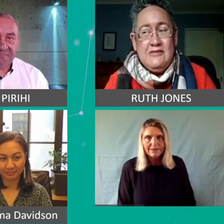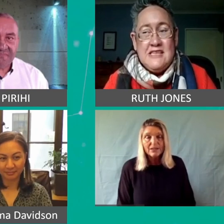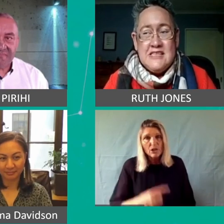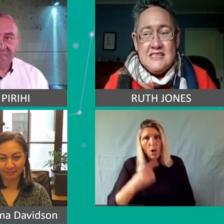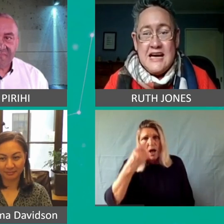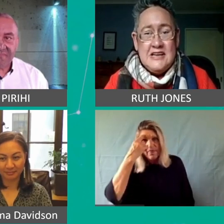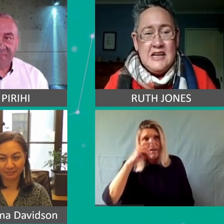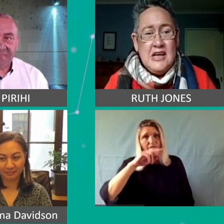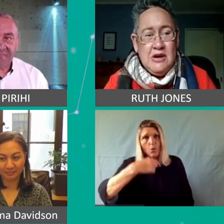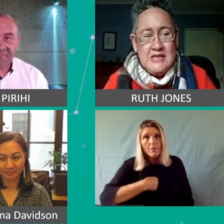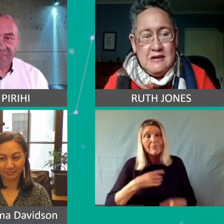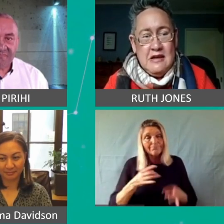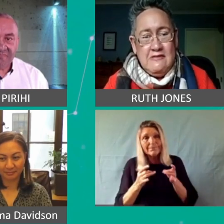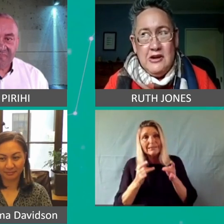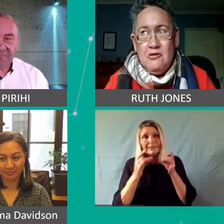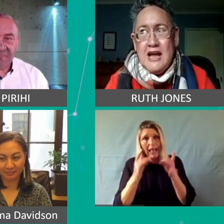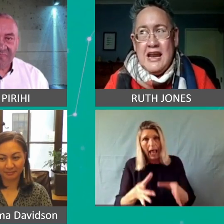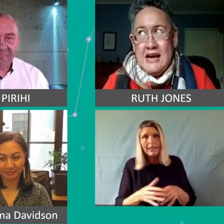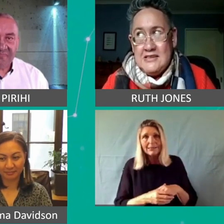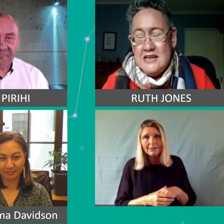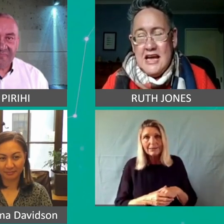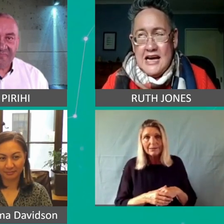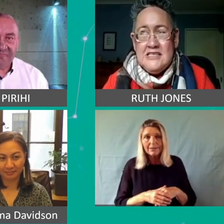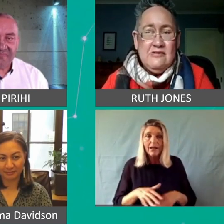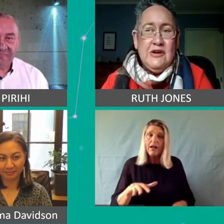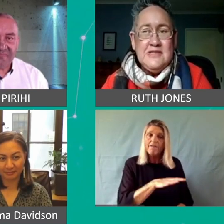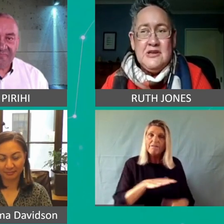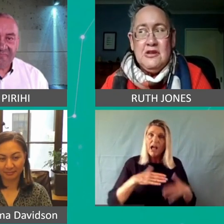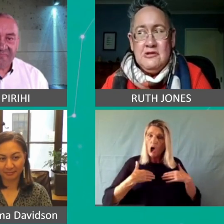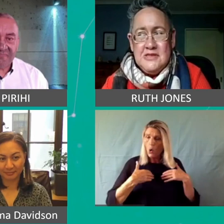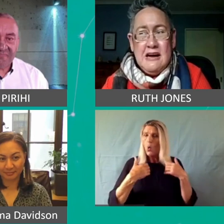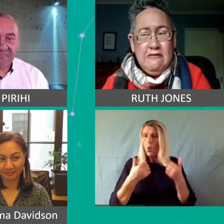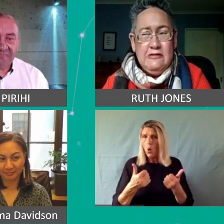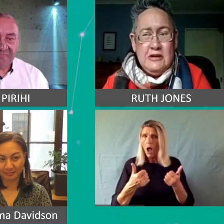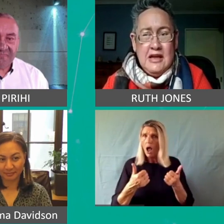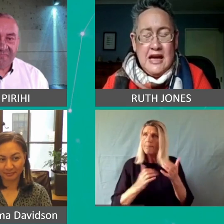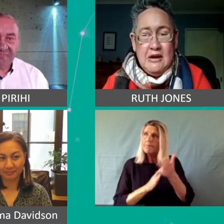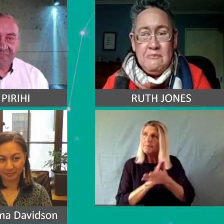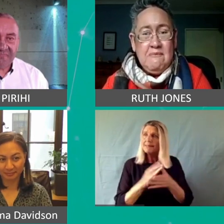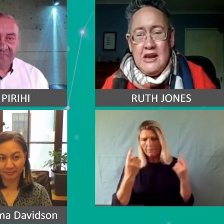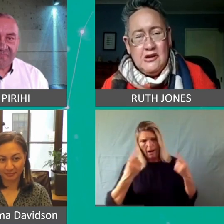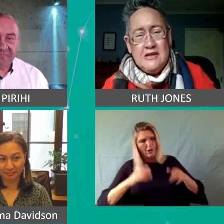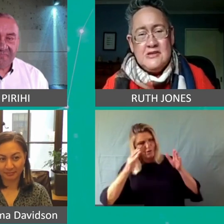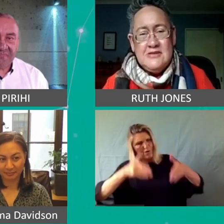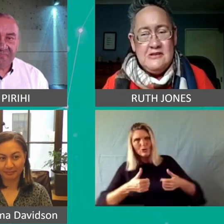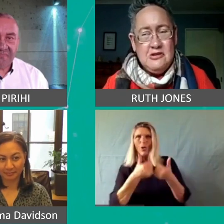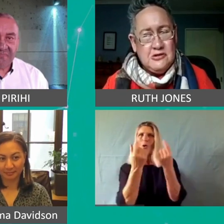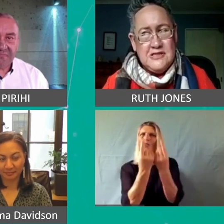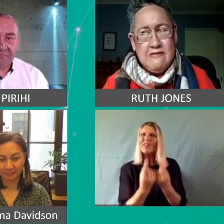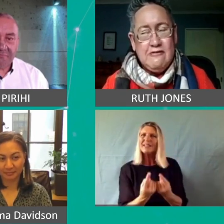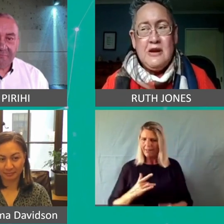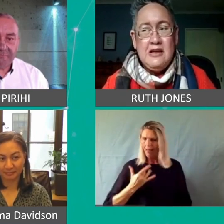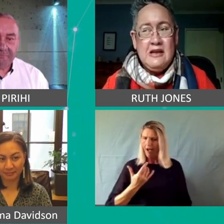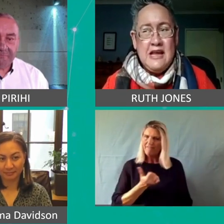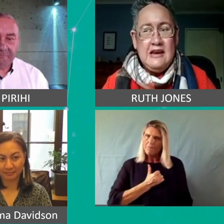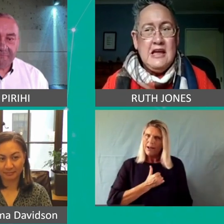that if that's the start, we need to, whānau ora allows us to focus on the good stuff. I don't know, there's lots of not good